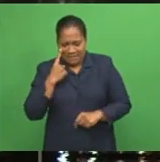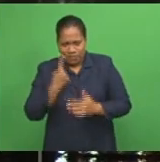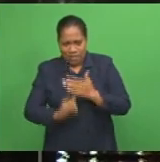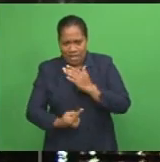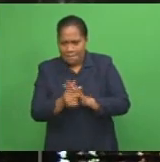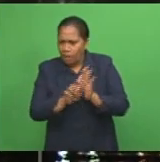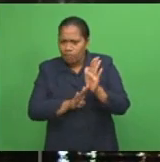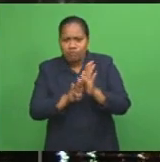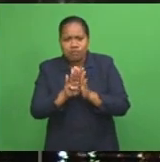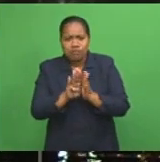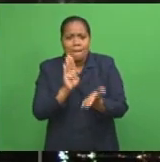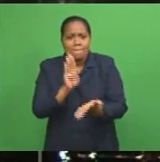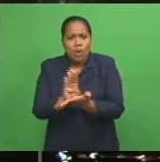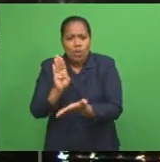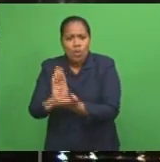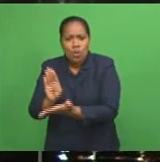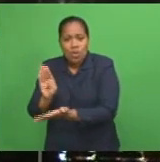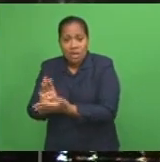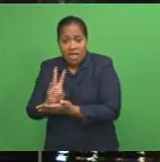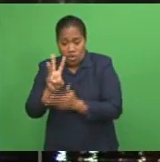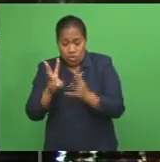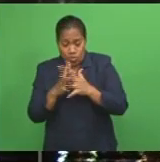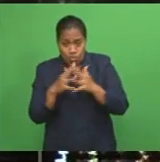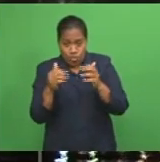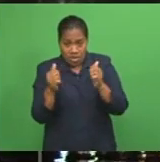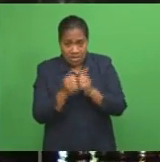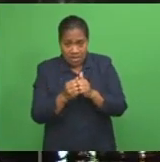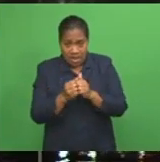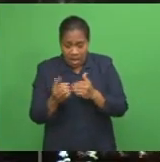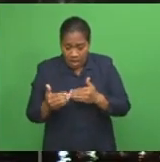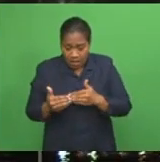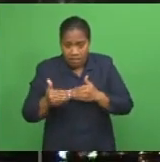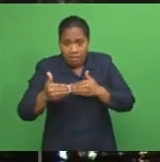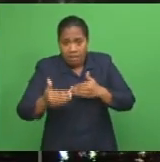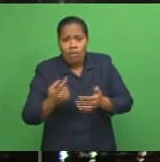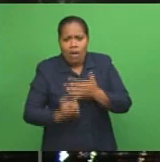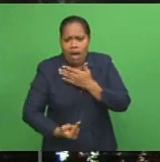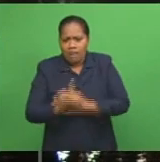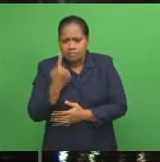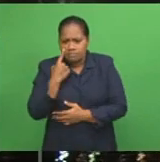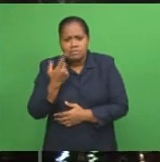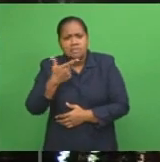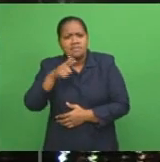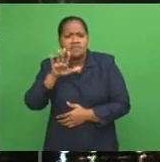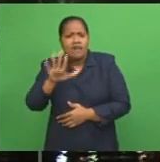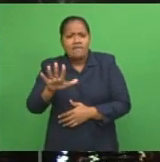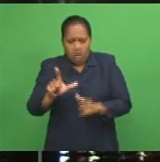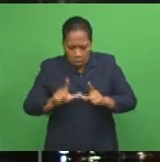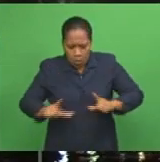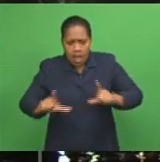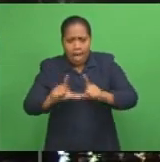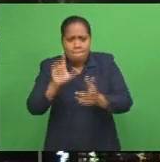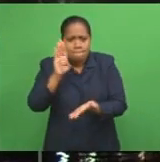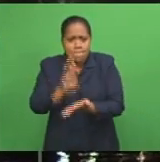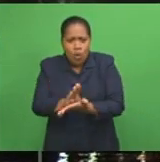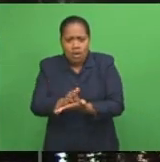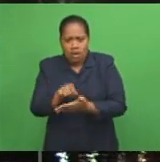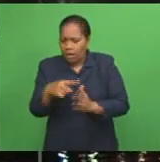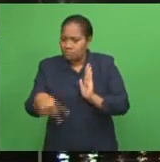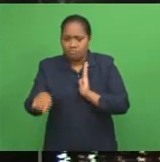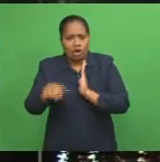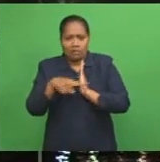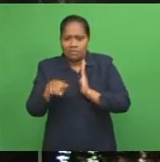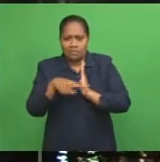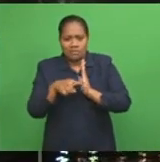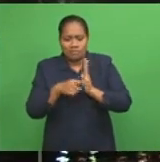bookings. 3 weekends in a row, the cruise to Likuri Island has seen at least 75 local bookings, a positive sign for the